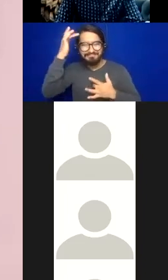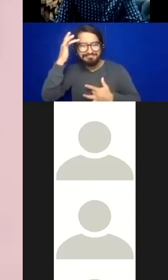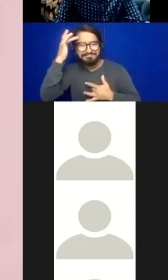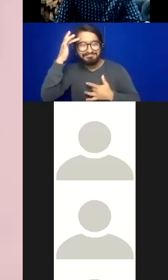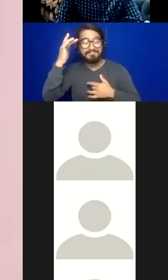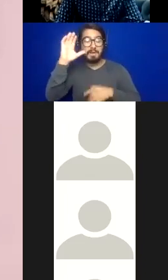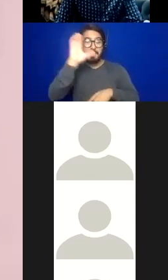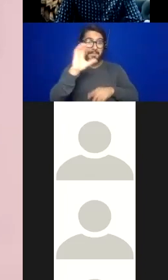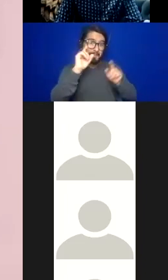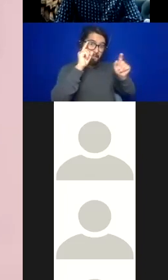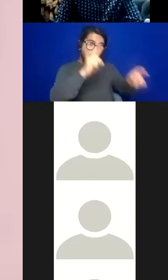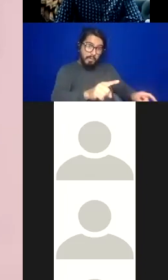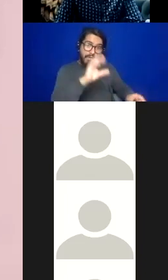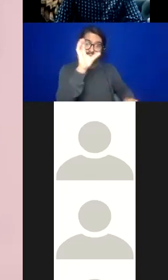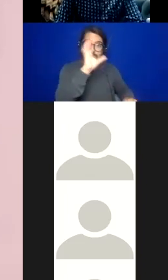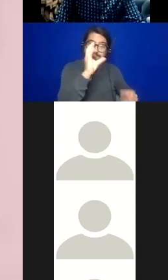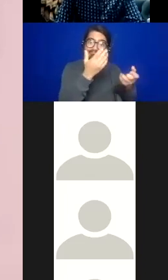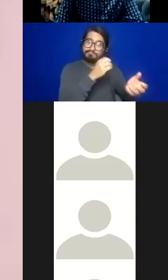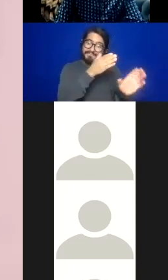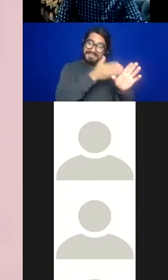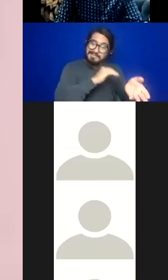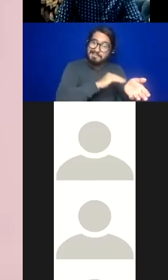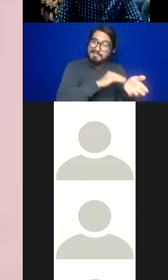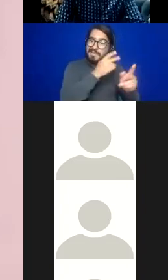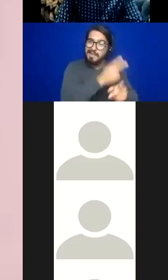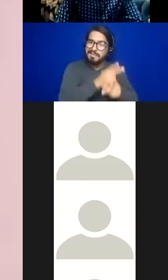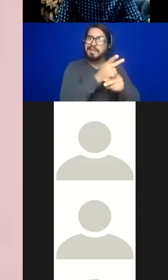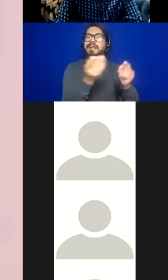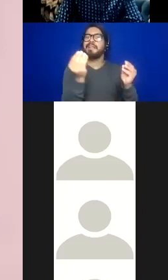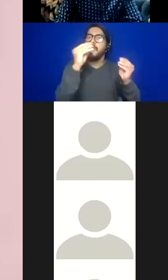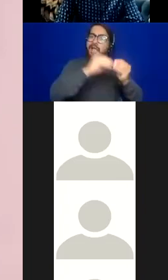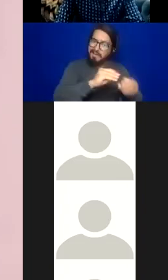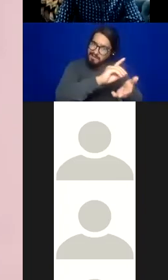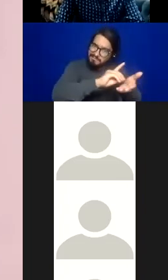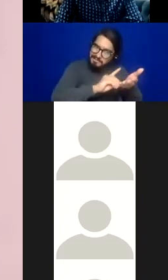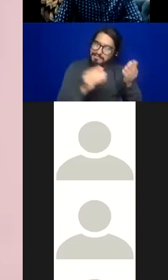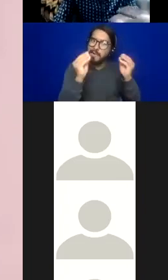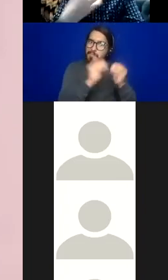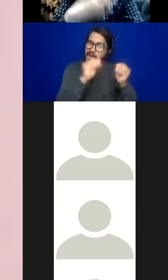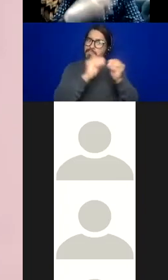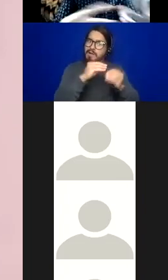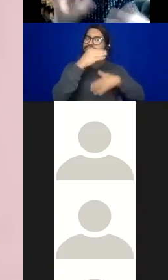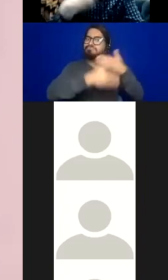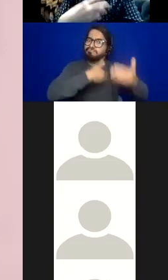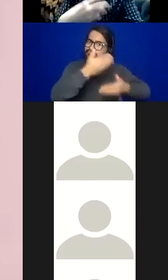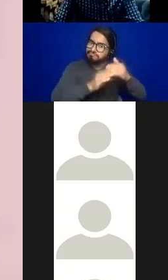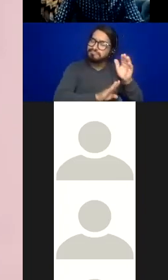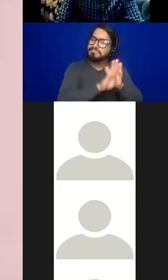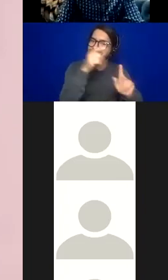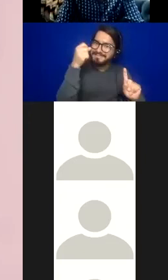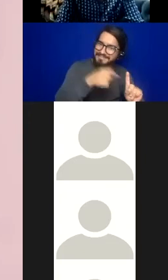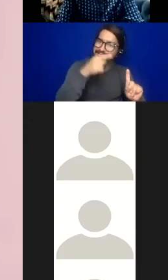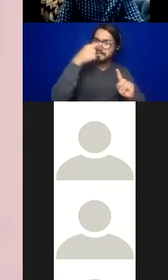psychiatric care, they experience more discrimination, trauma, and mistreatment, which can trigger more mental illness, worsening